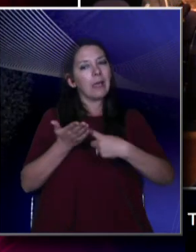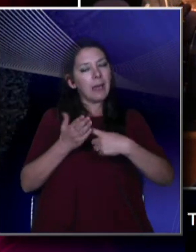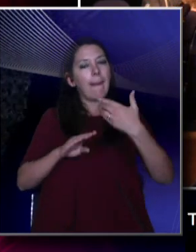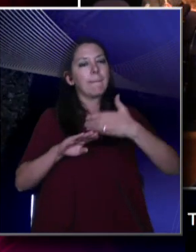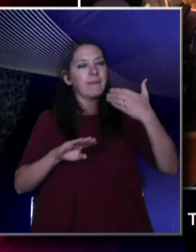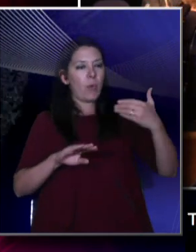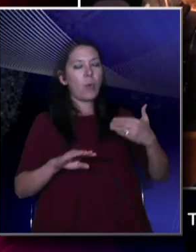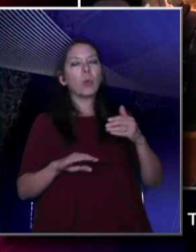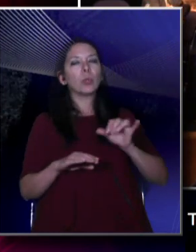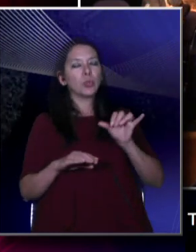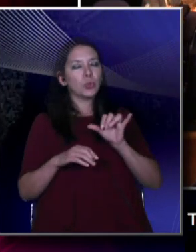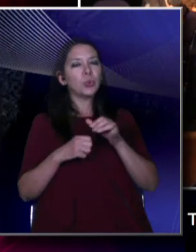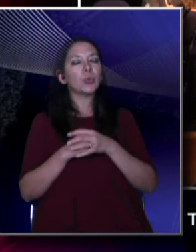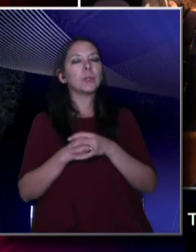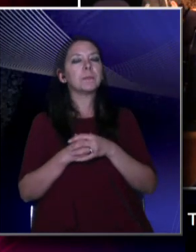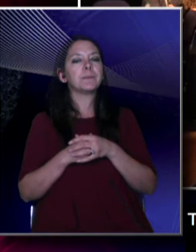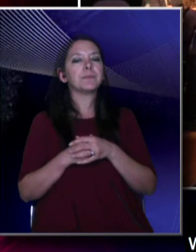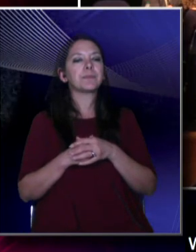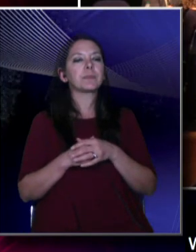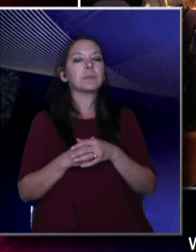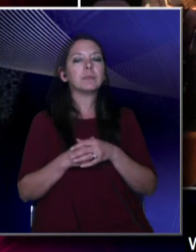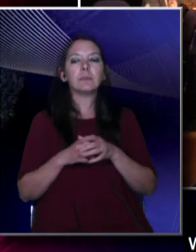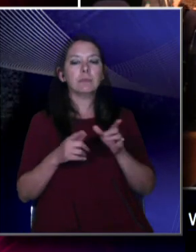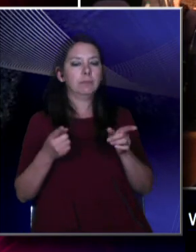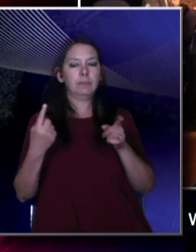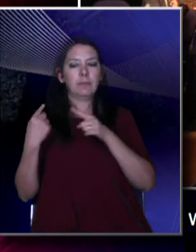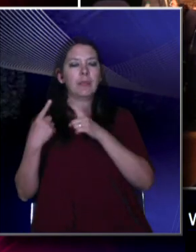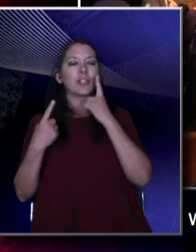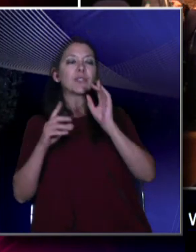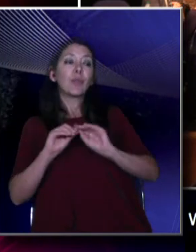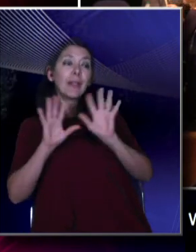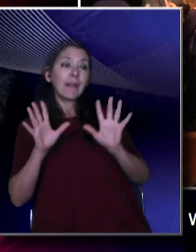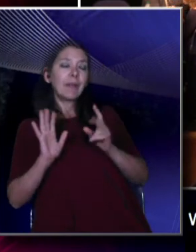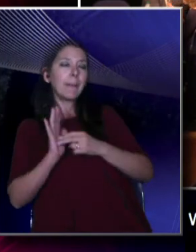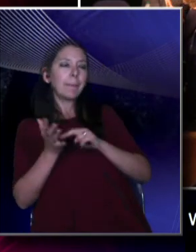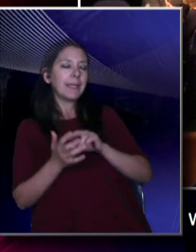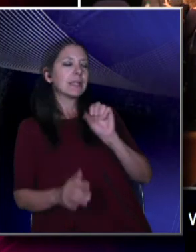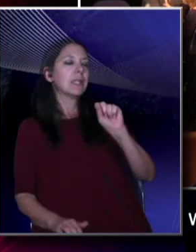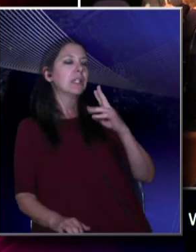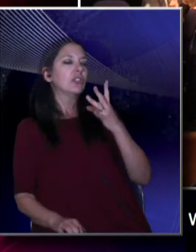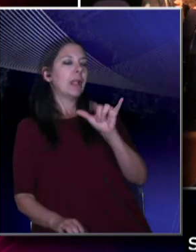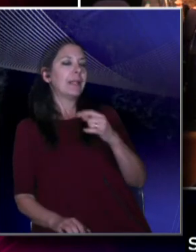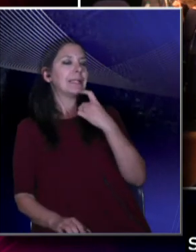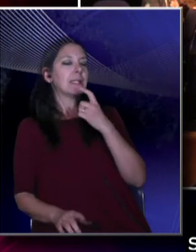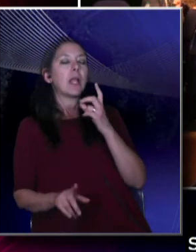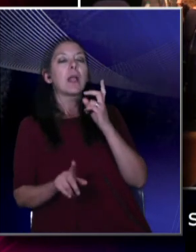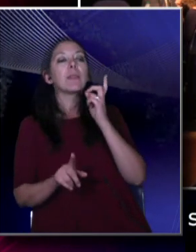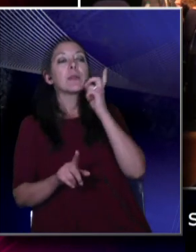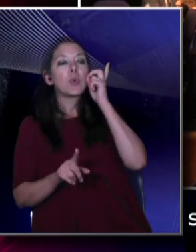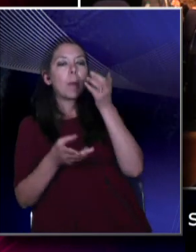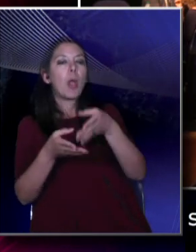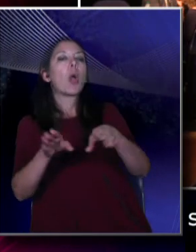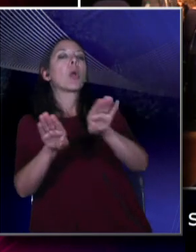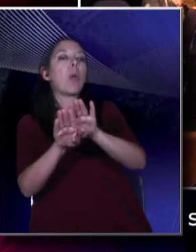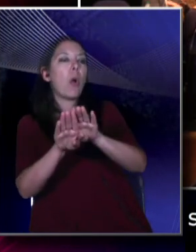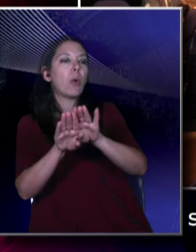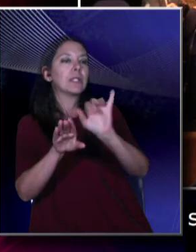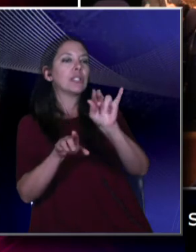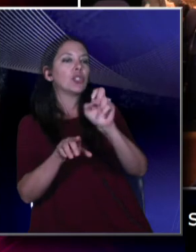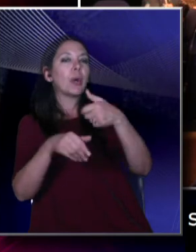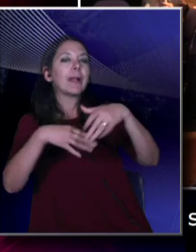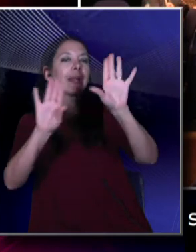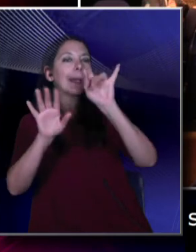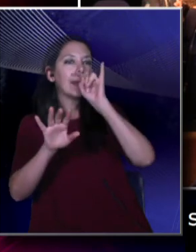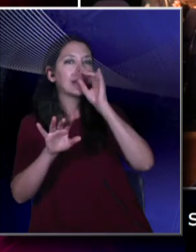sorry. Just for point of clarification, I think that Shelley was saying the dorms close in June for summer. I'm mistaken if that Correction was